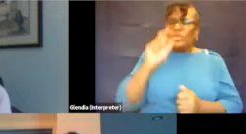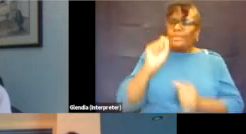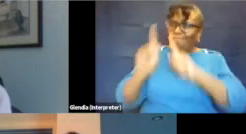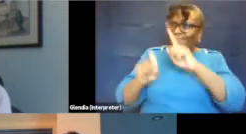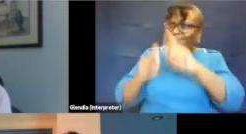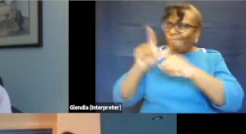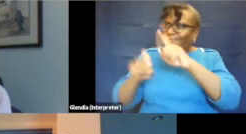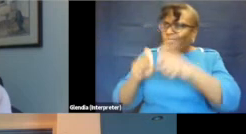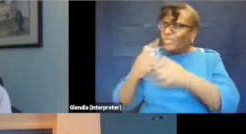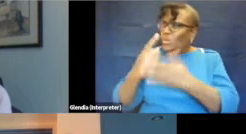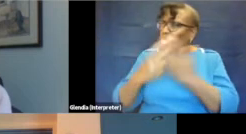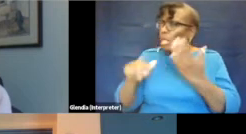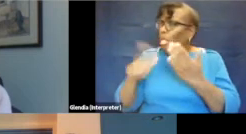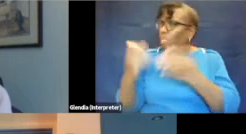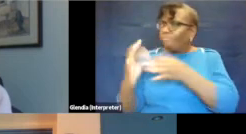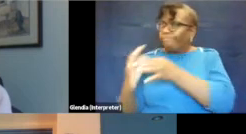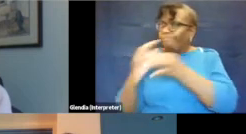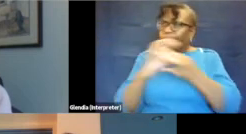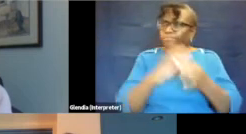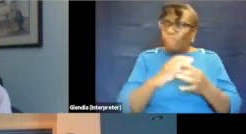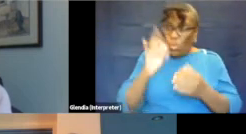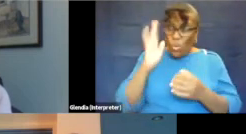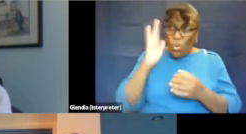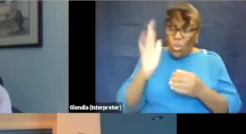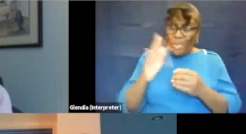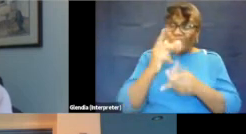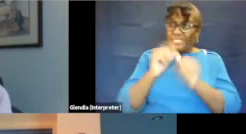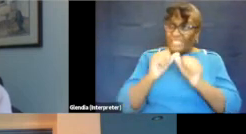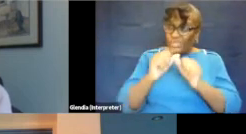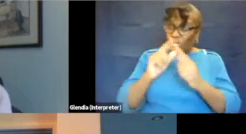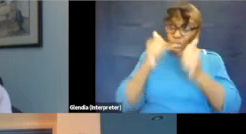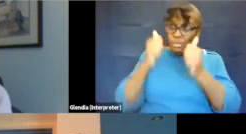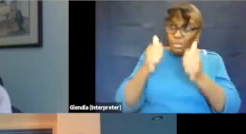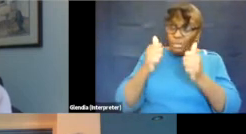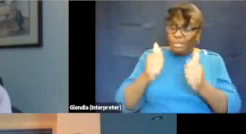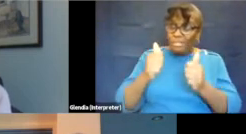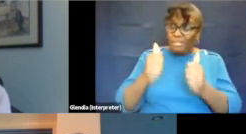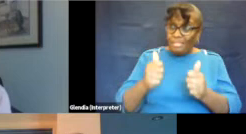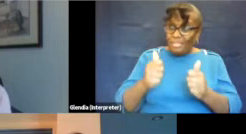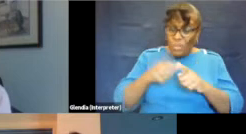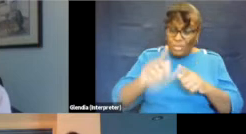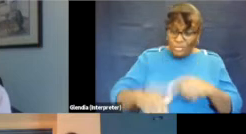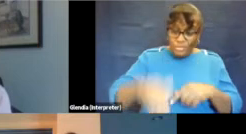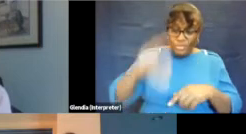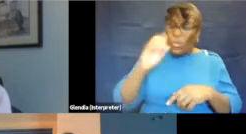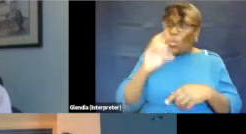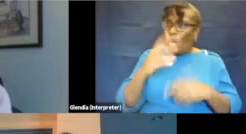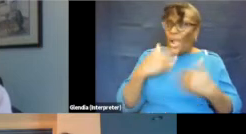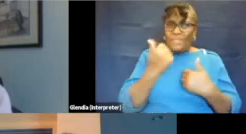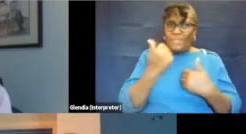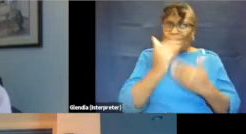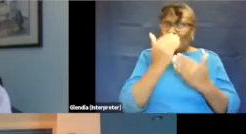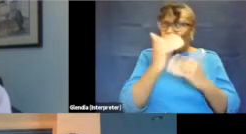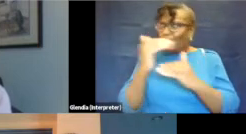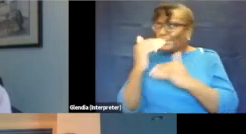there be a likelihood of a progressive hearing loss, or are there limitations in day-to-day activities, or what to expect by